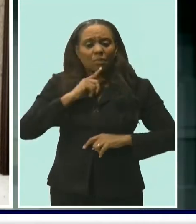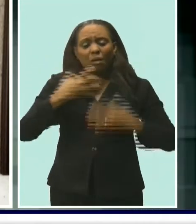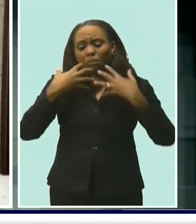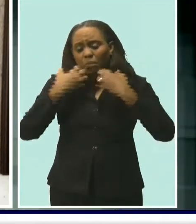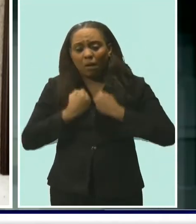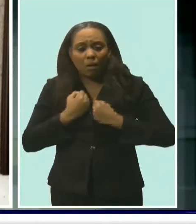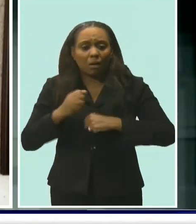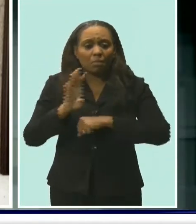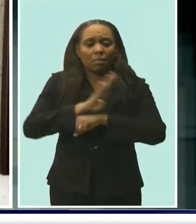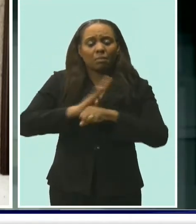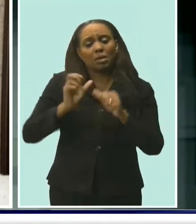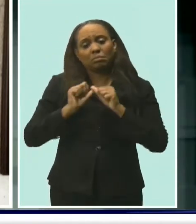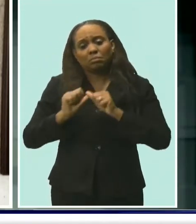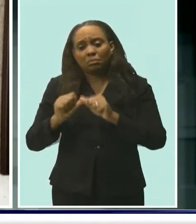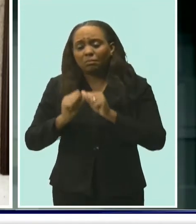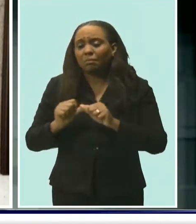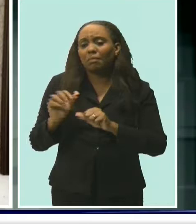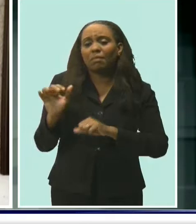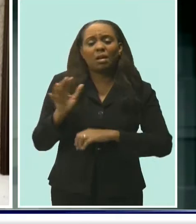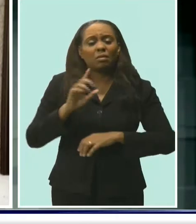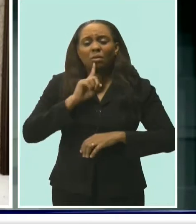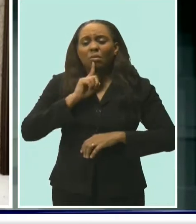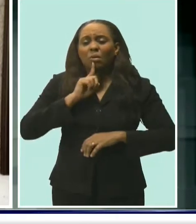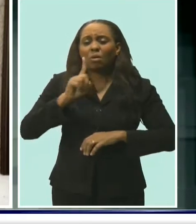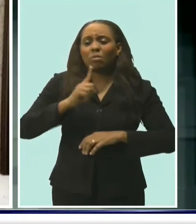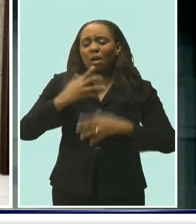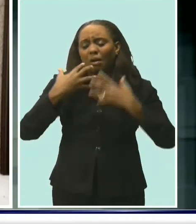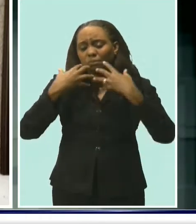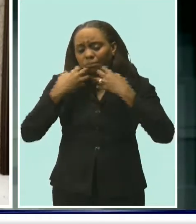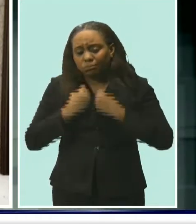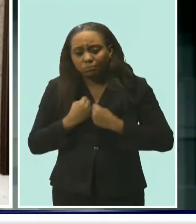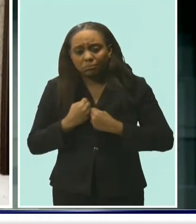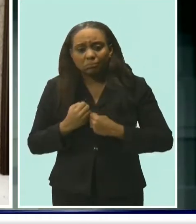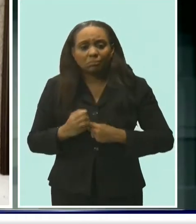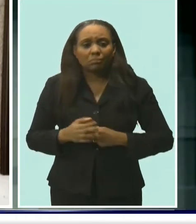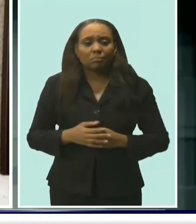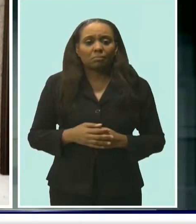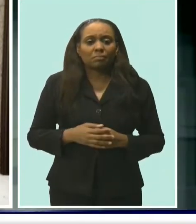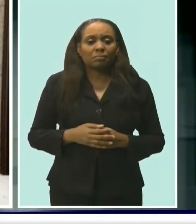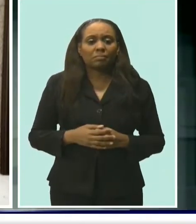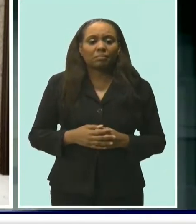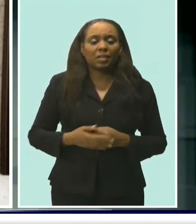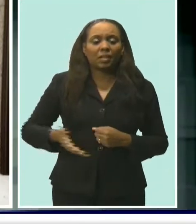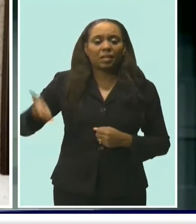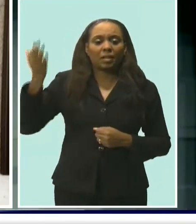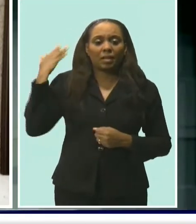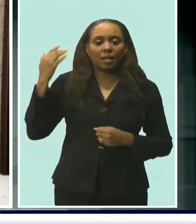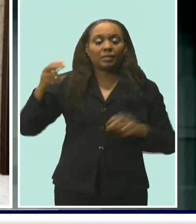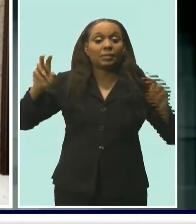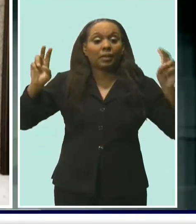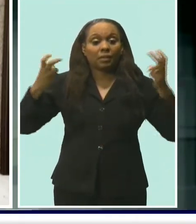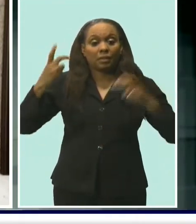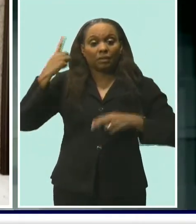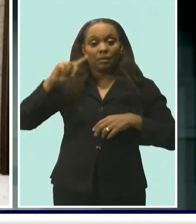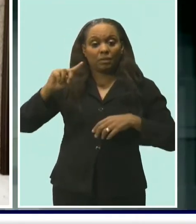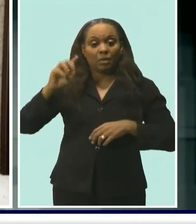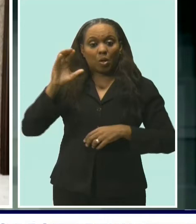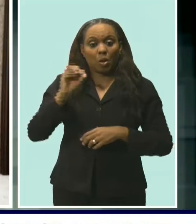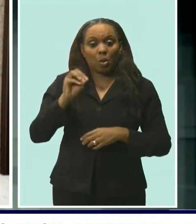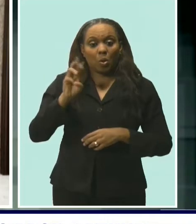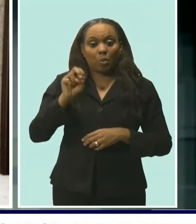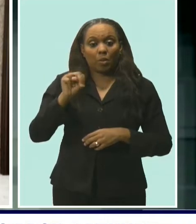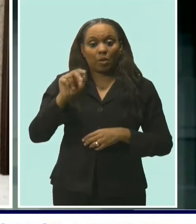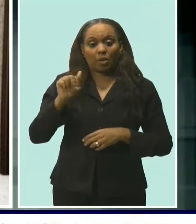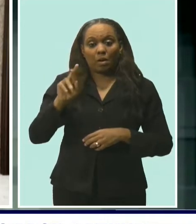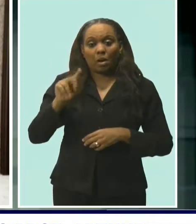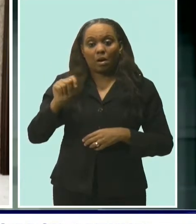as constant as the northern star. The last title bestowed on him was the most fitting,